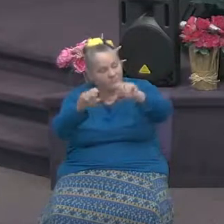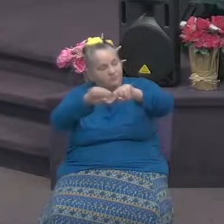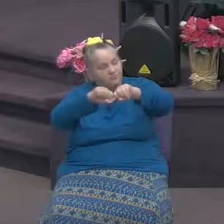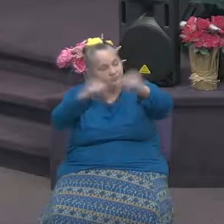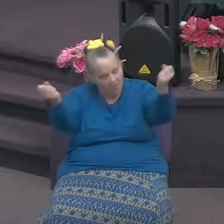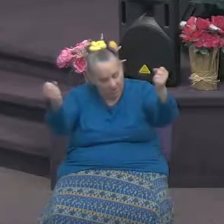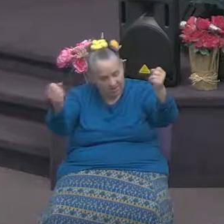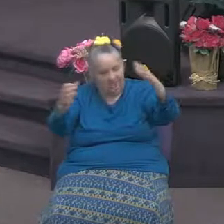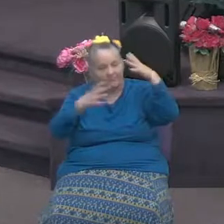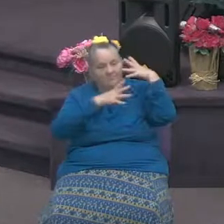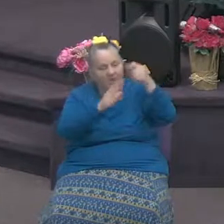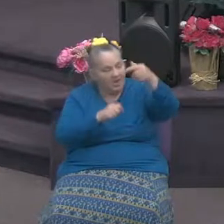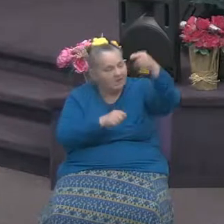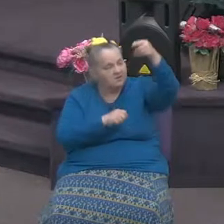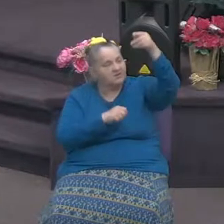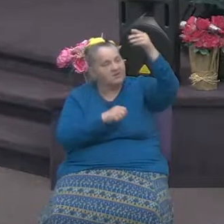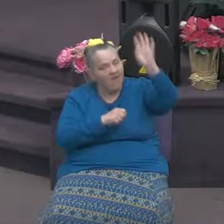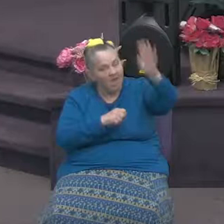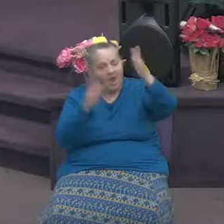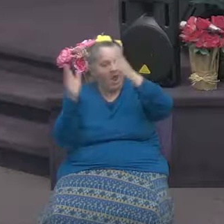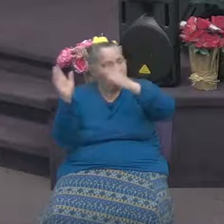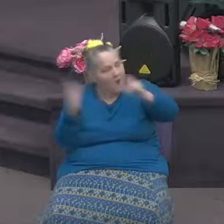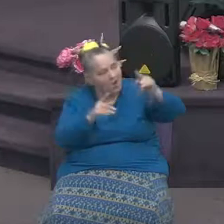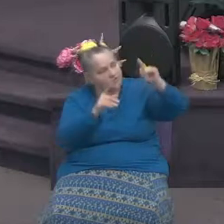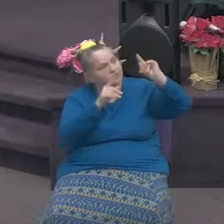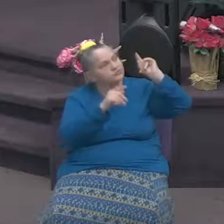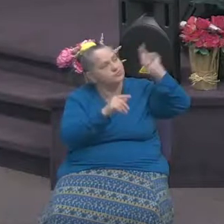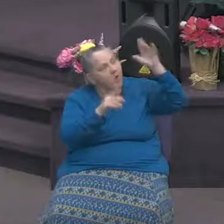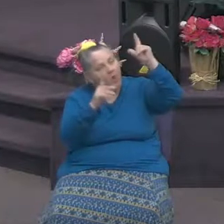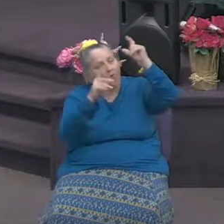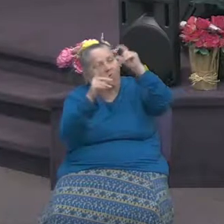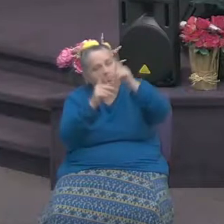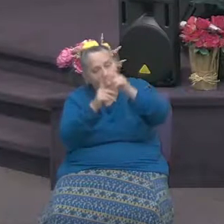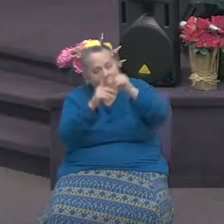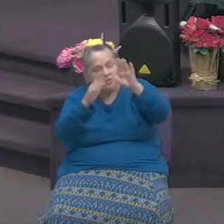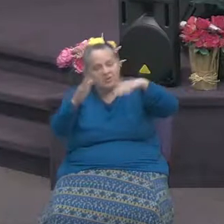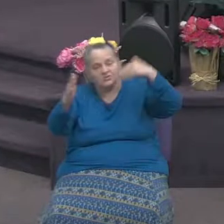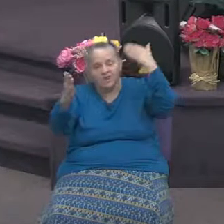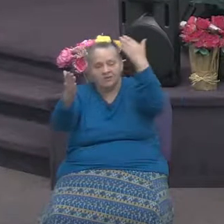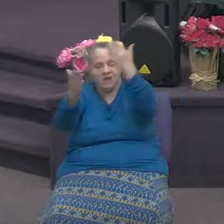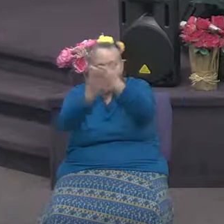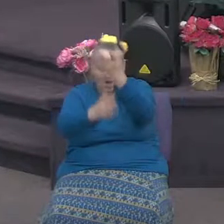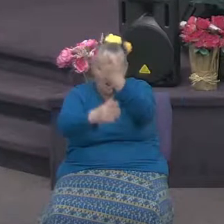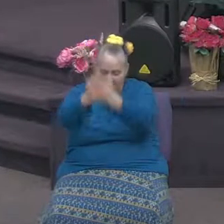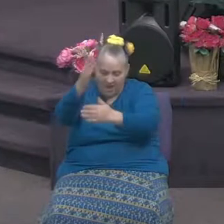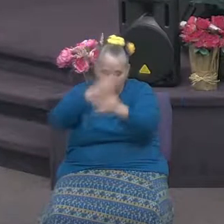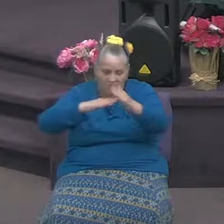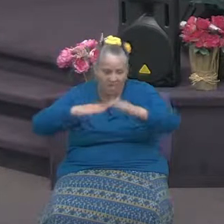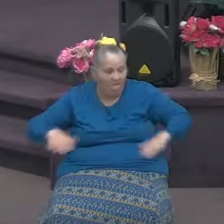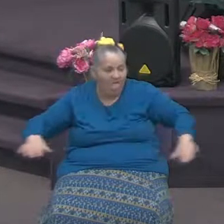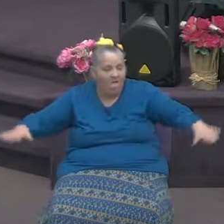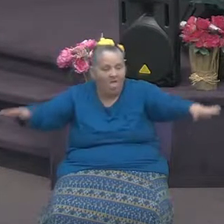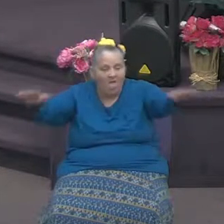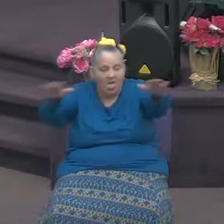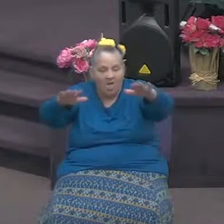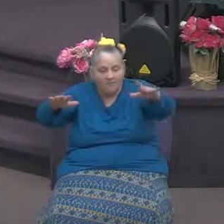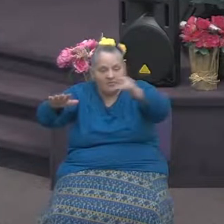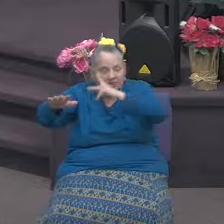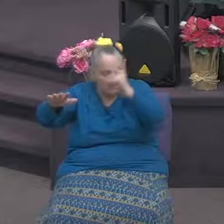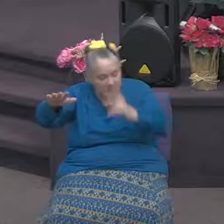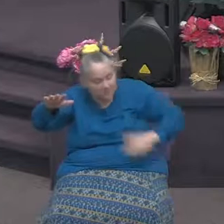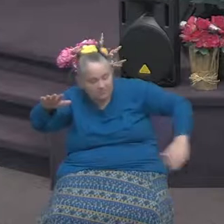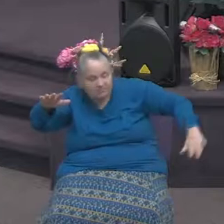broken. Mighty God, according to your word, we stretch out our hands over the kingdoms of this